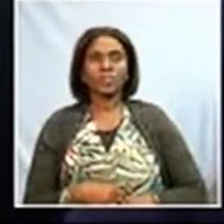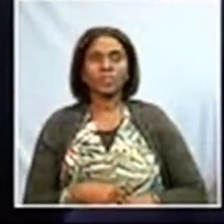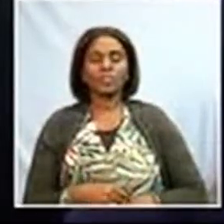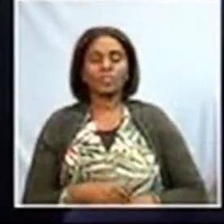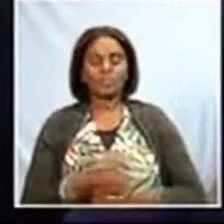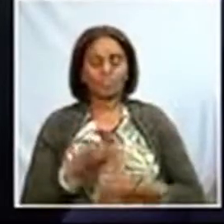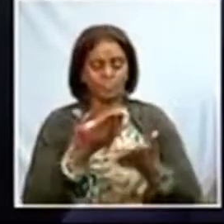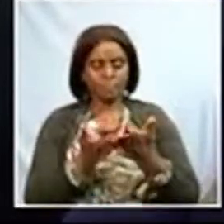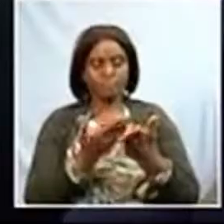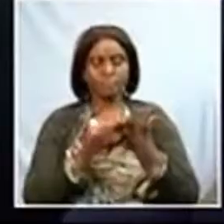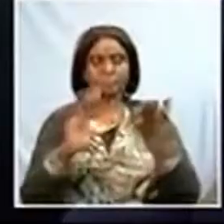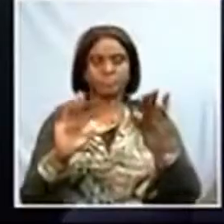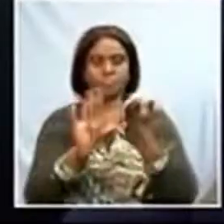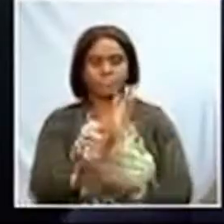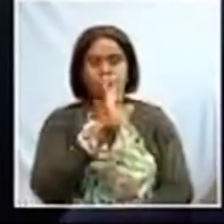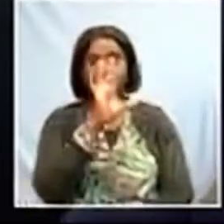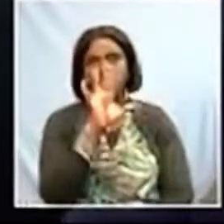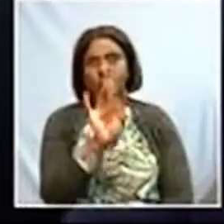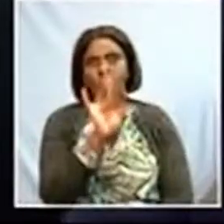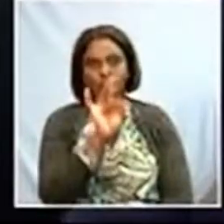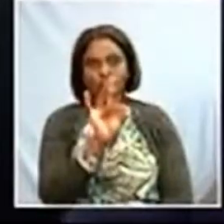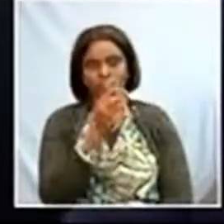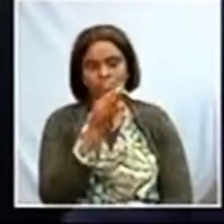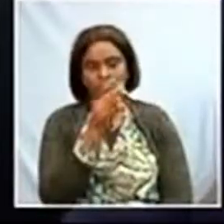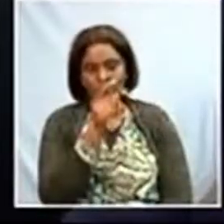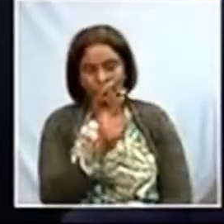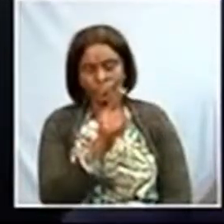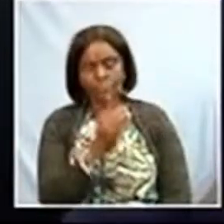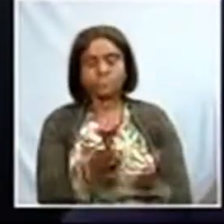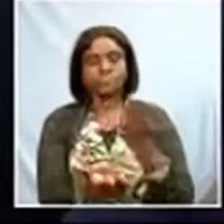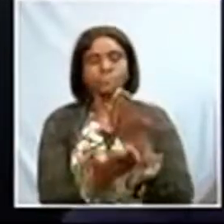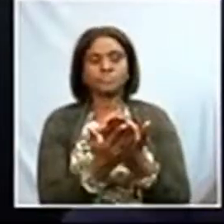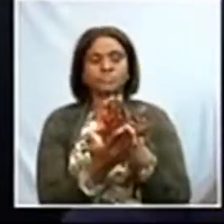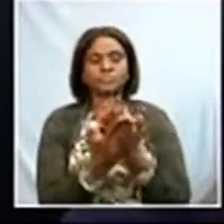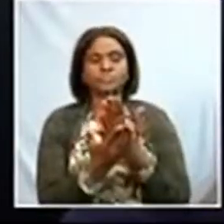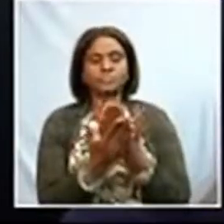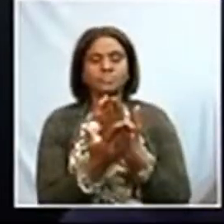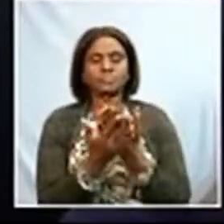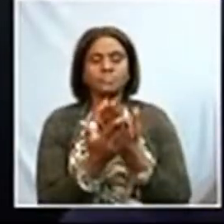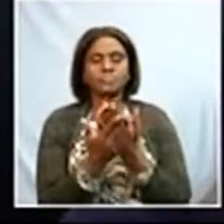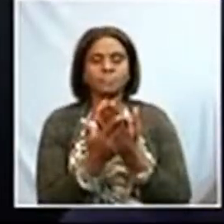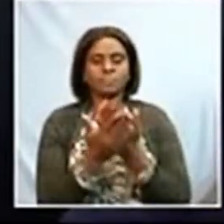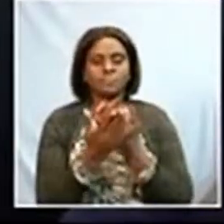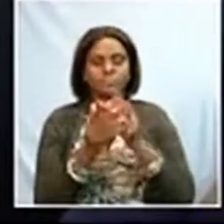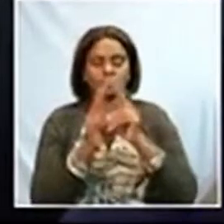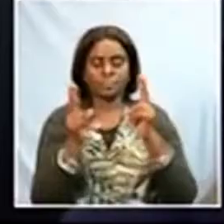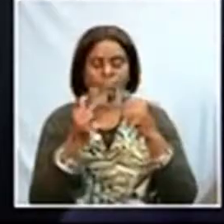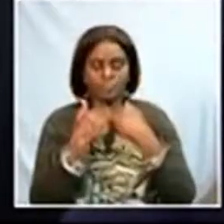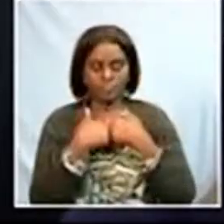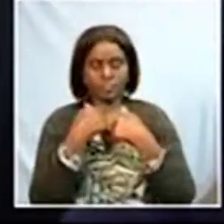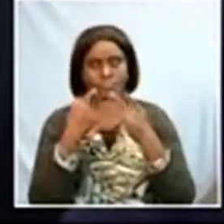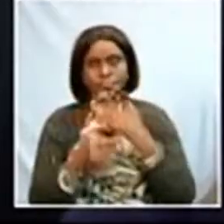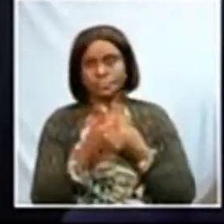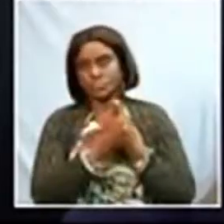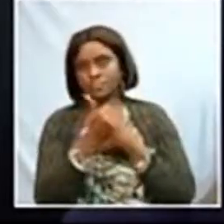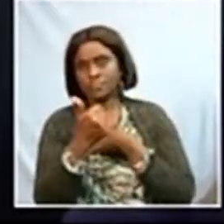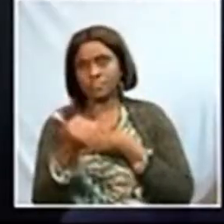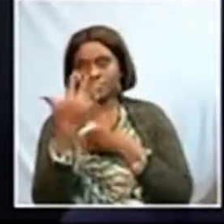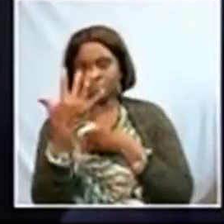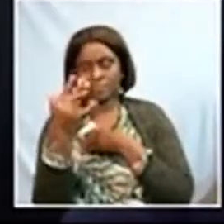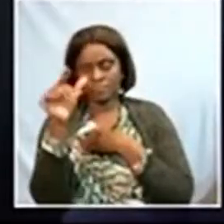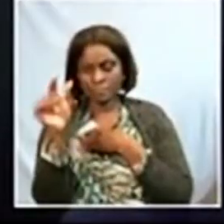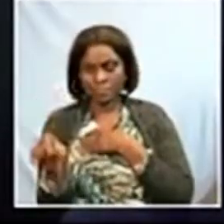on page 8 of the addendum. So there were